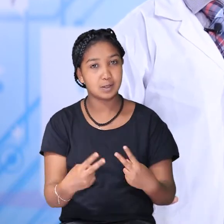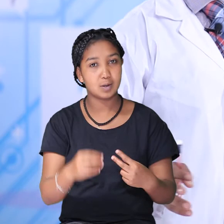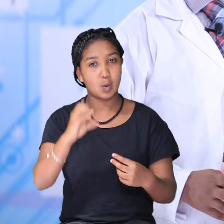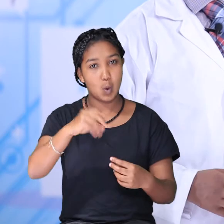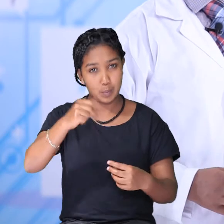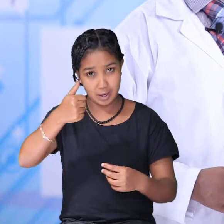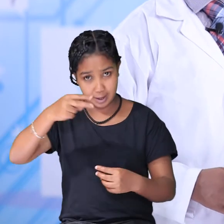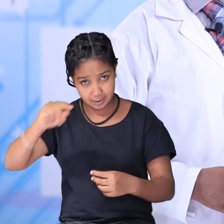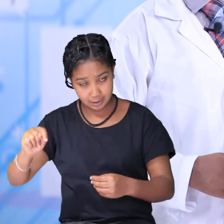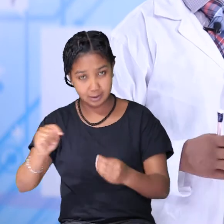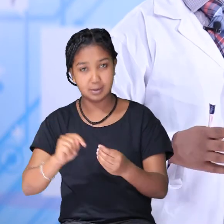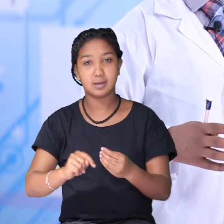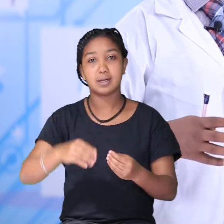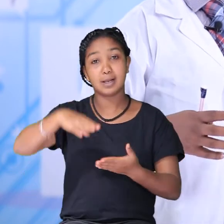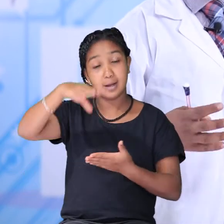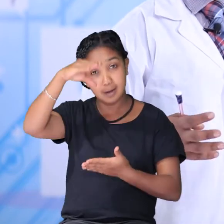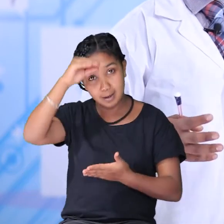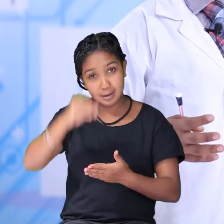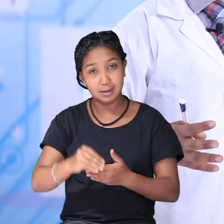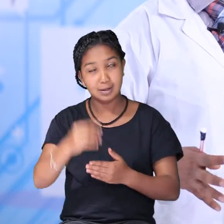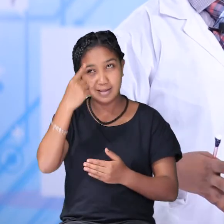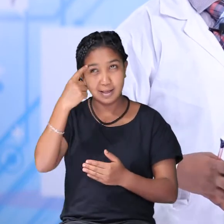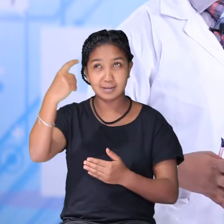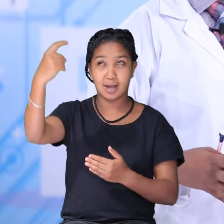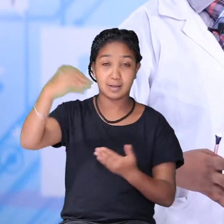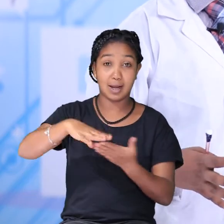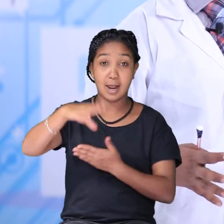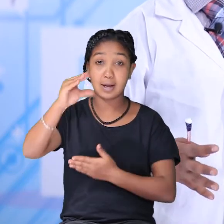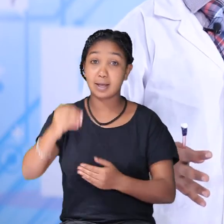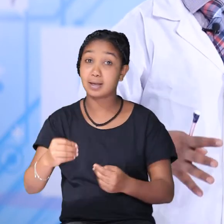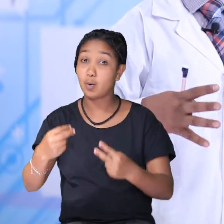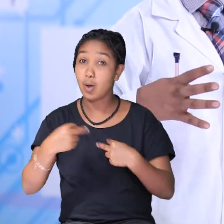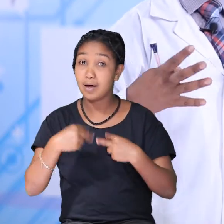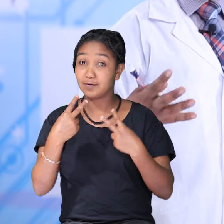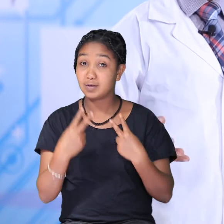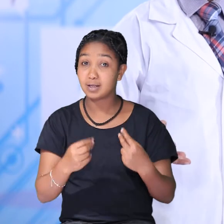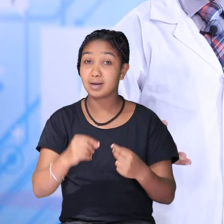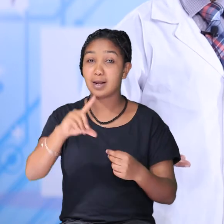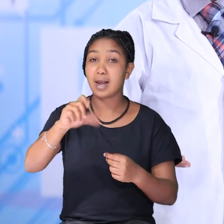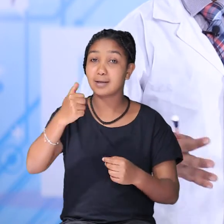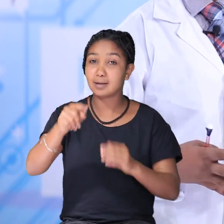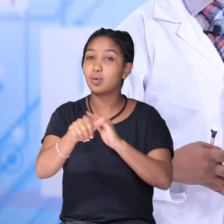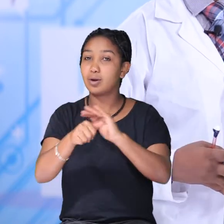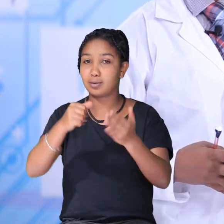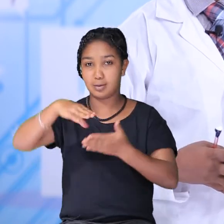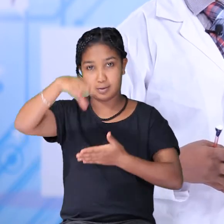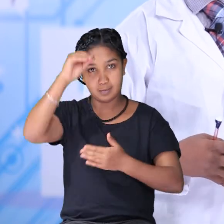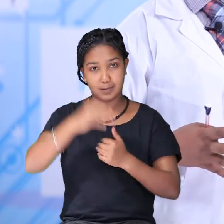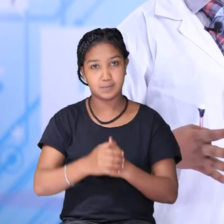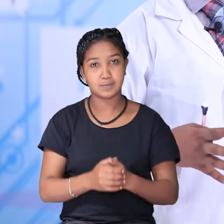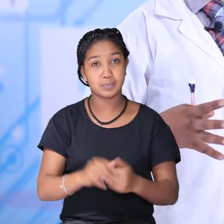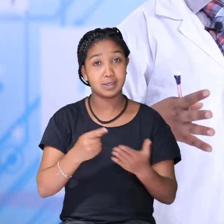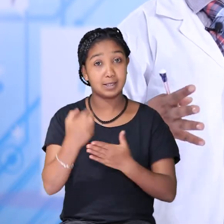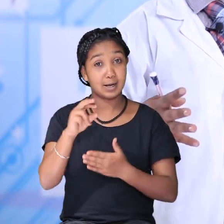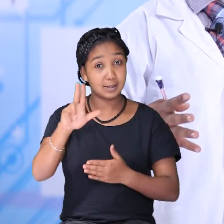operant learning, we have seen insight learning, and also we have seen latent learning.